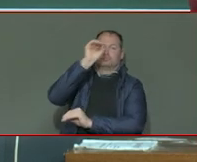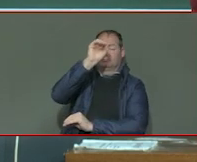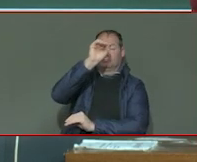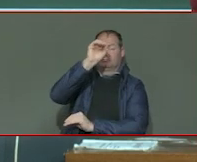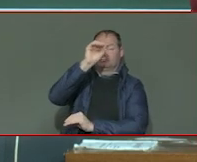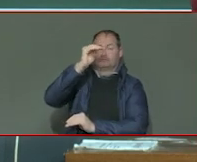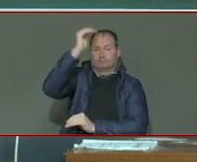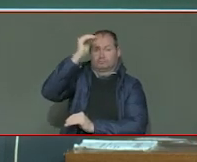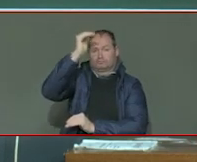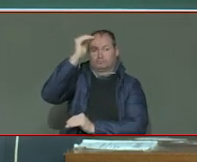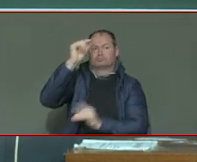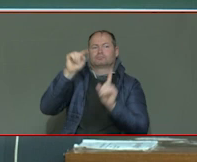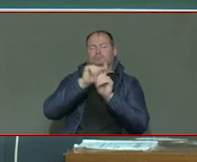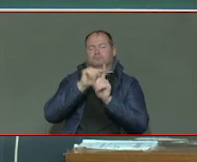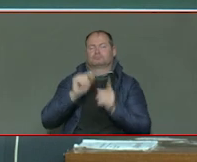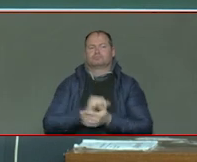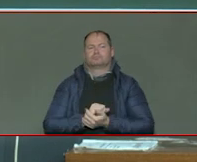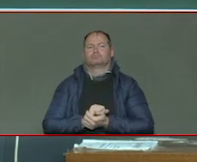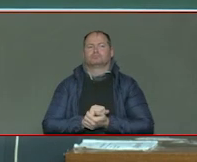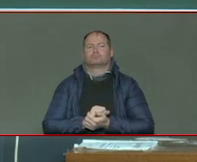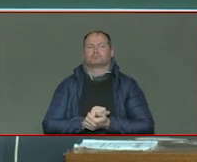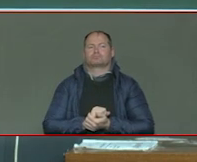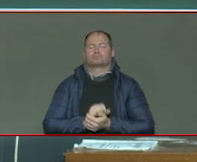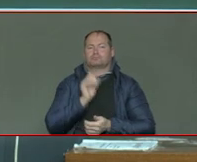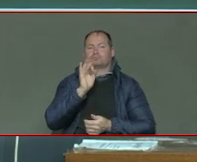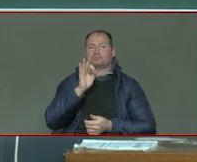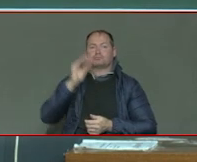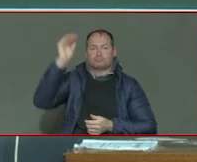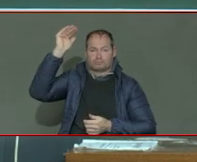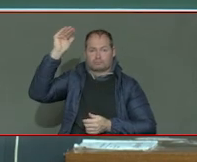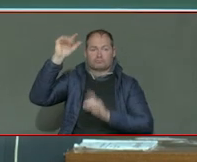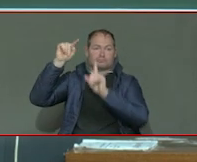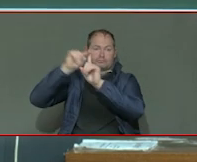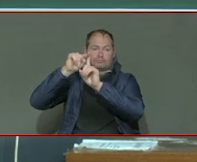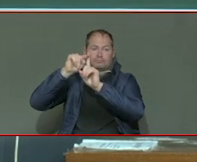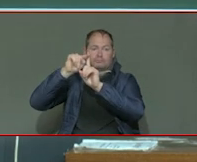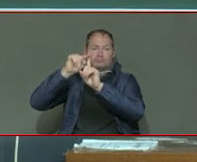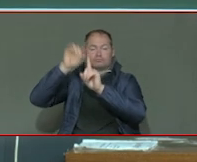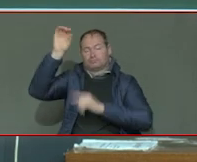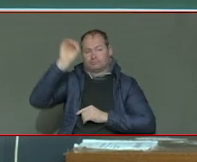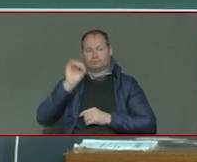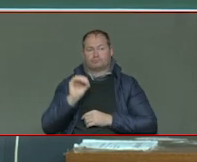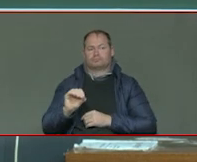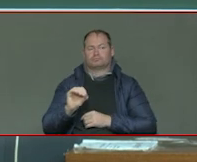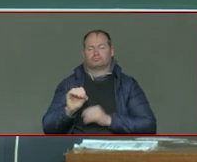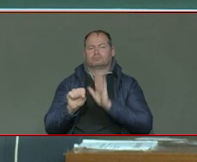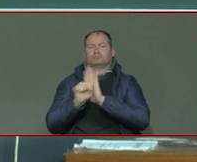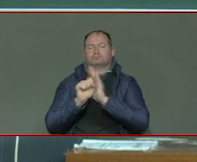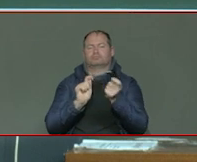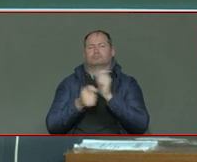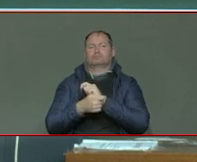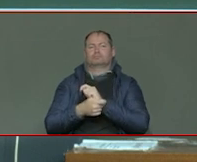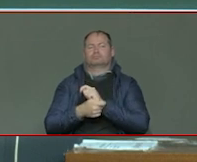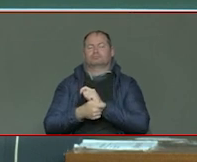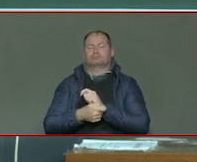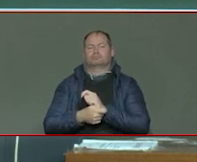happy now? It's negative. If it's positive on top and I want to take it to the denominator, I change the sign of the